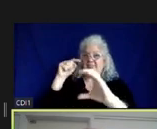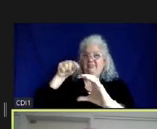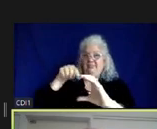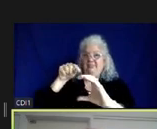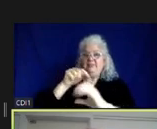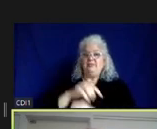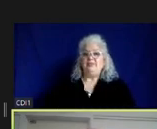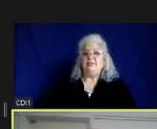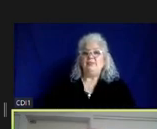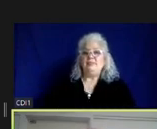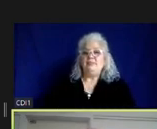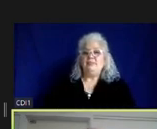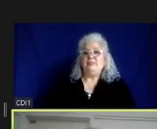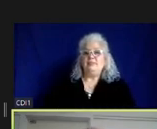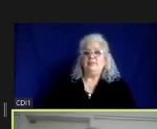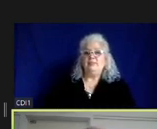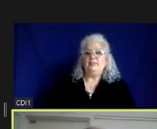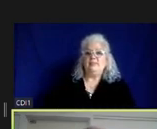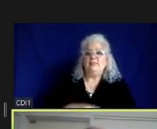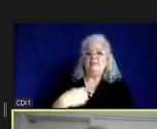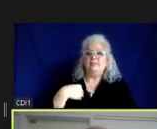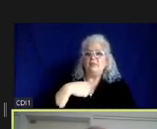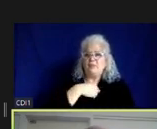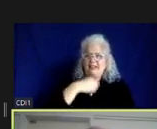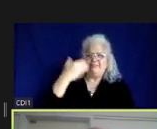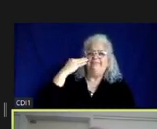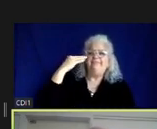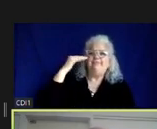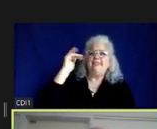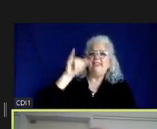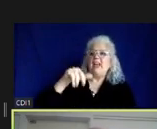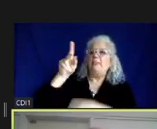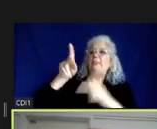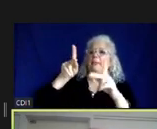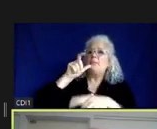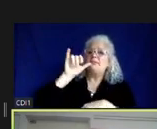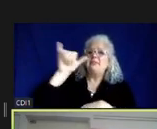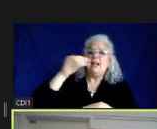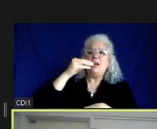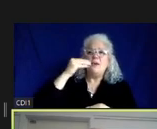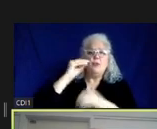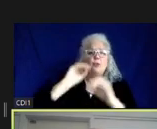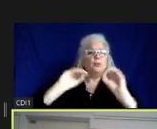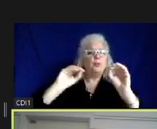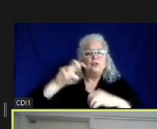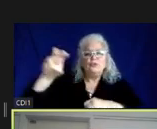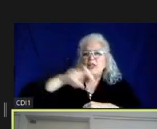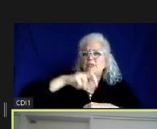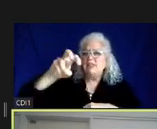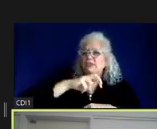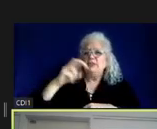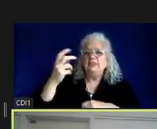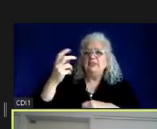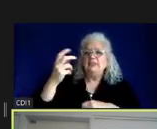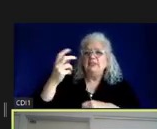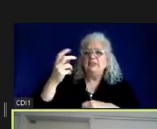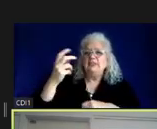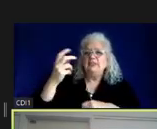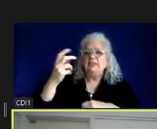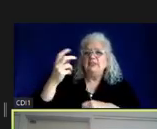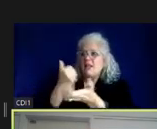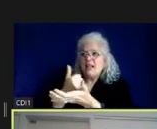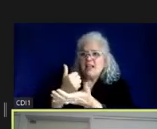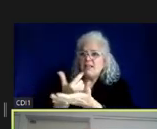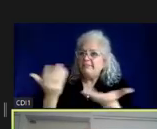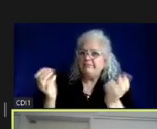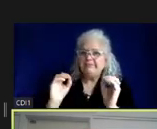transportation barriers, may not have supports, family supports or other social supports to access our point of